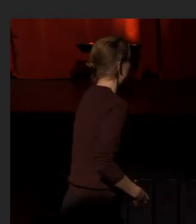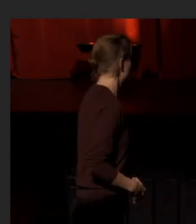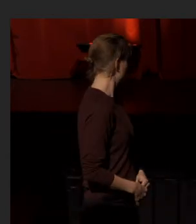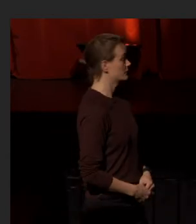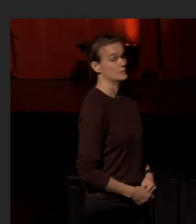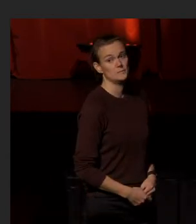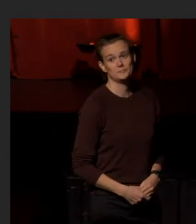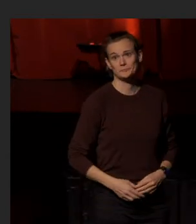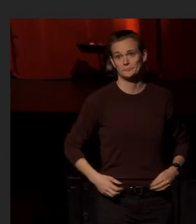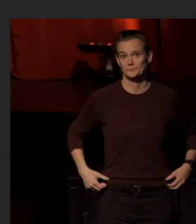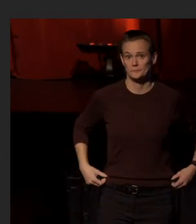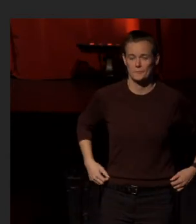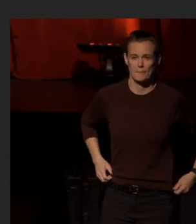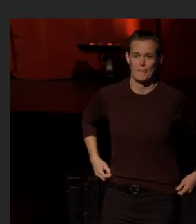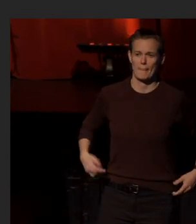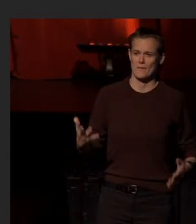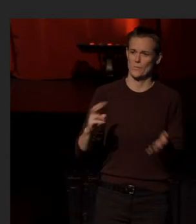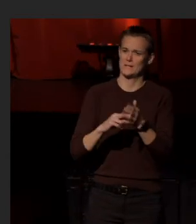is...